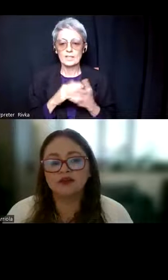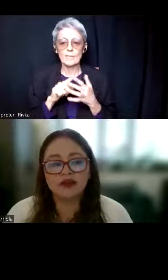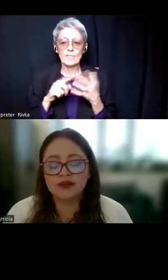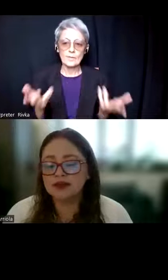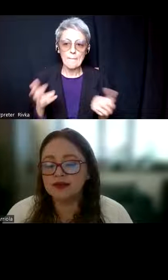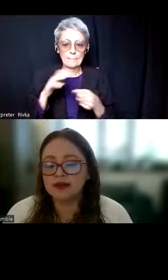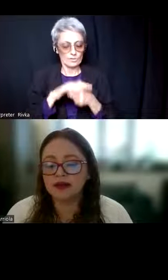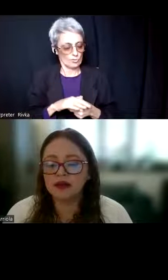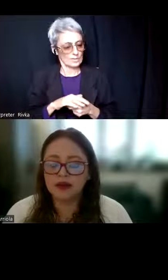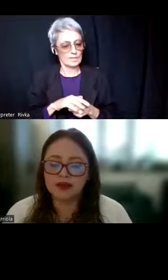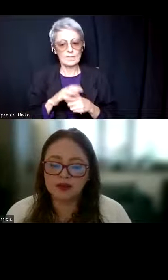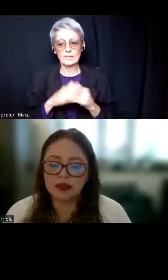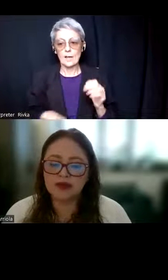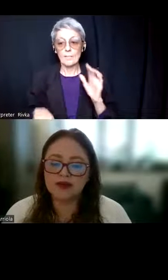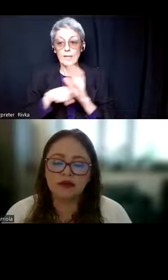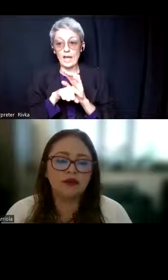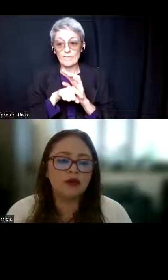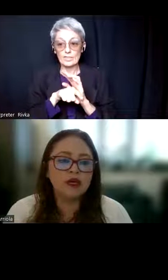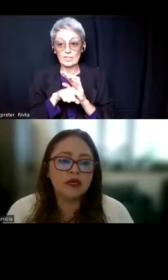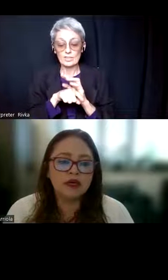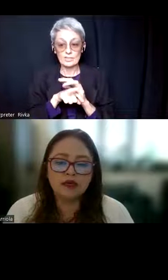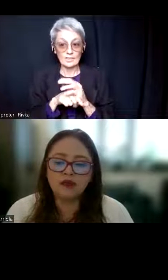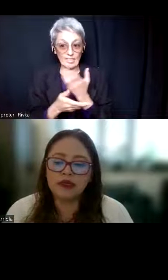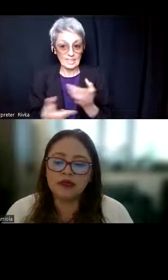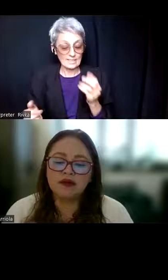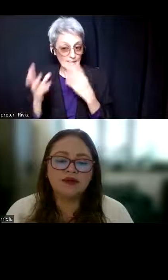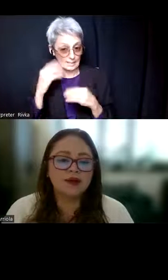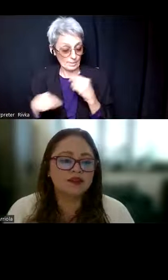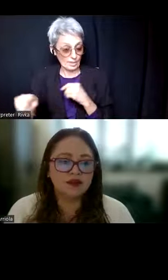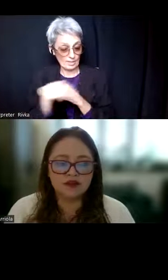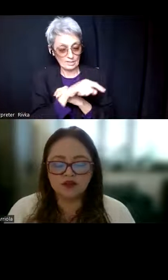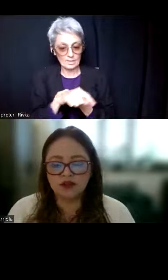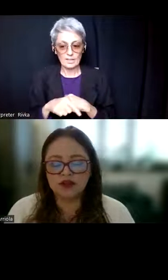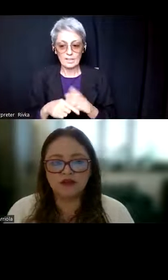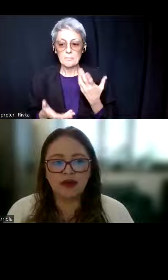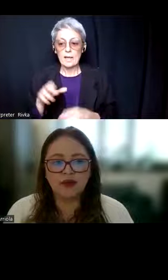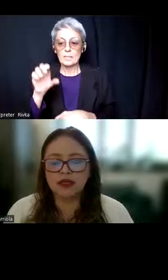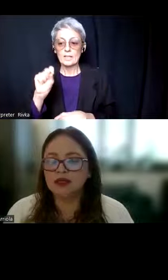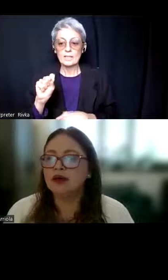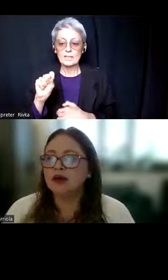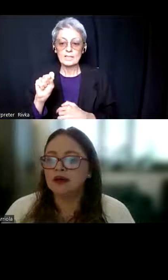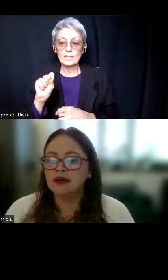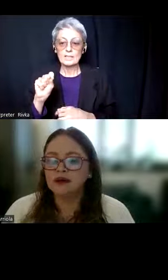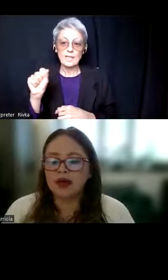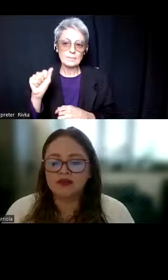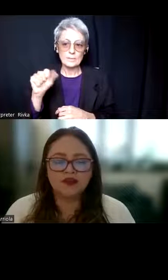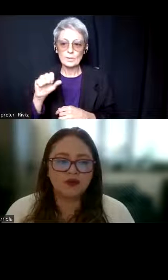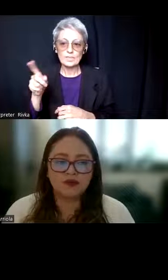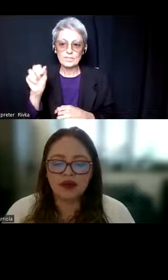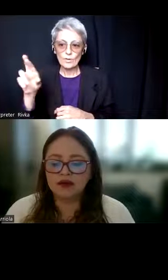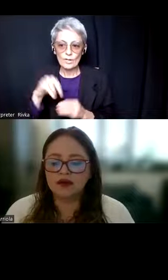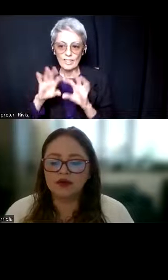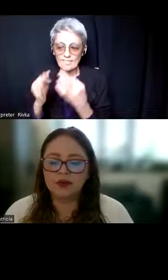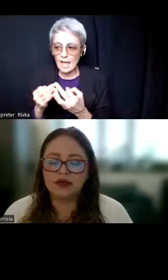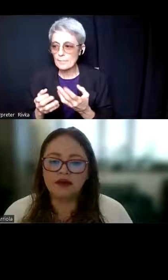some of those adversities that they could be experiencing, it could be substance use disorders in the family. As a result